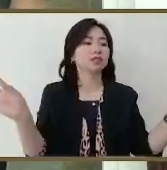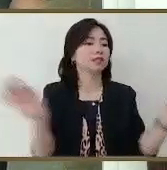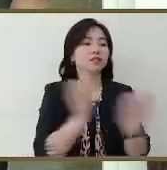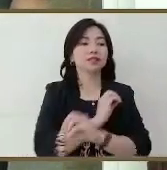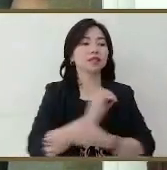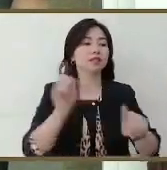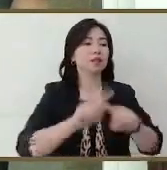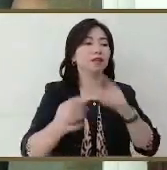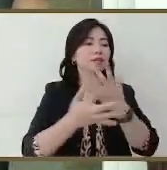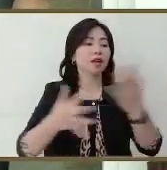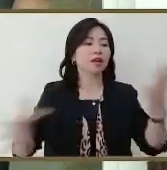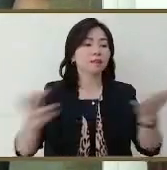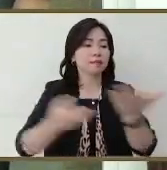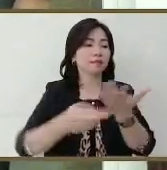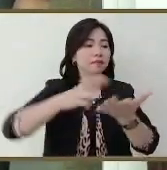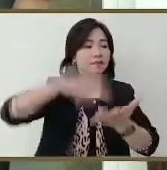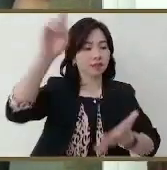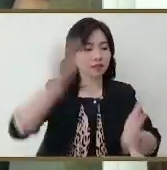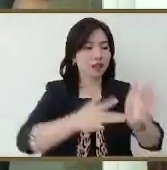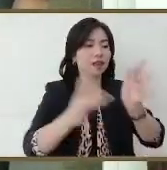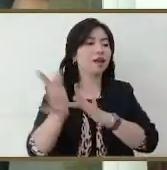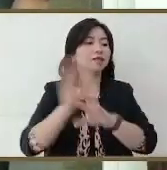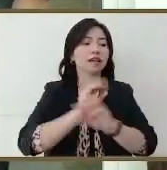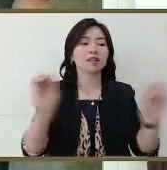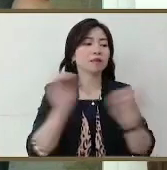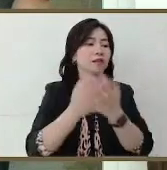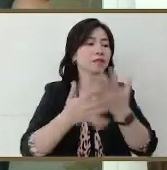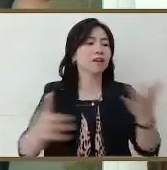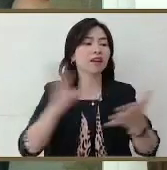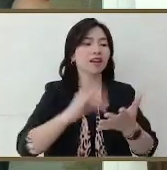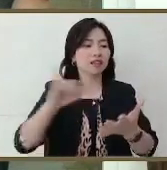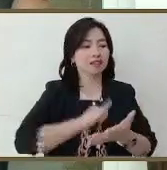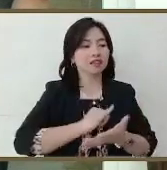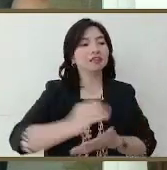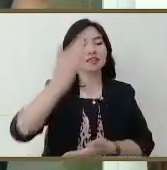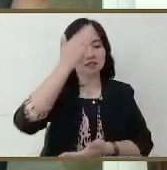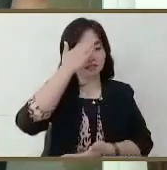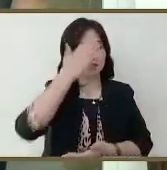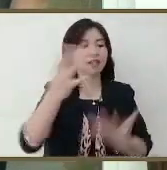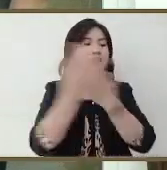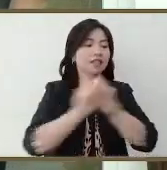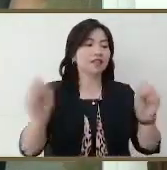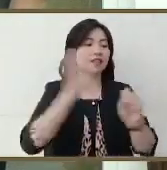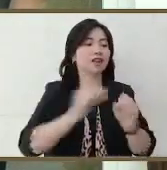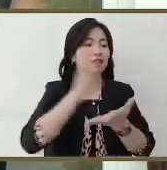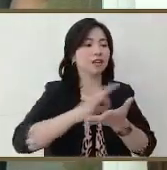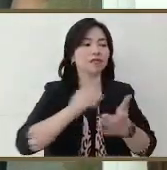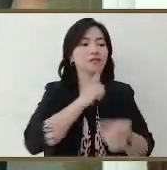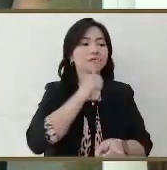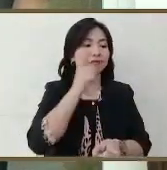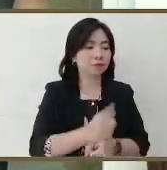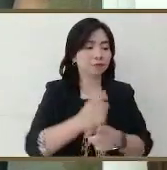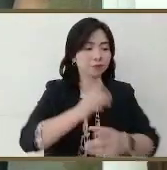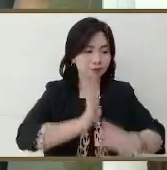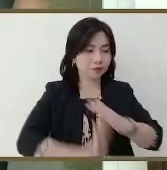sees. Nothing but the blood of the risen Lamb. Nothing but the blood, and I know I am saved and forgiven,